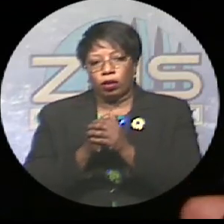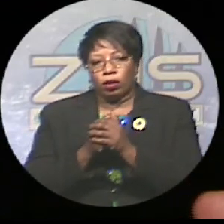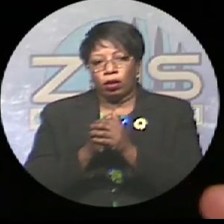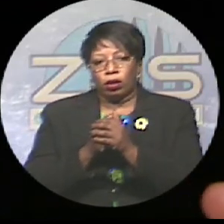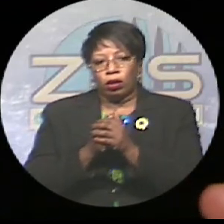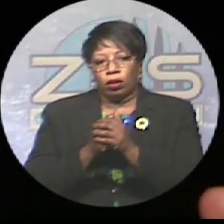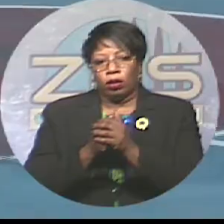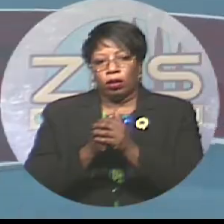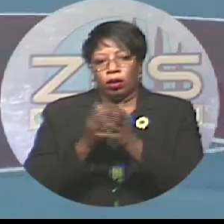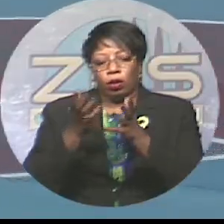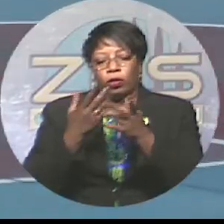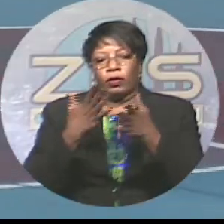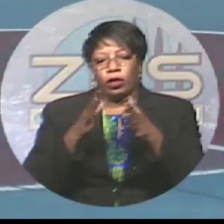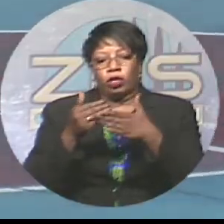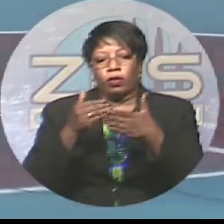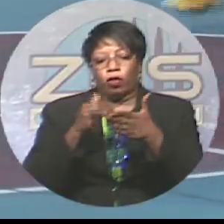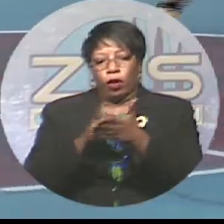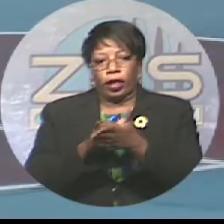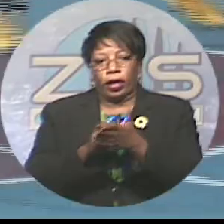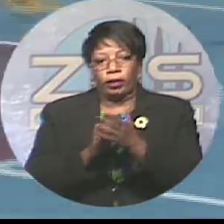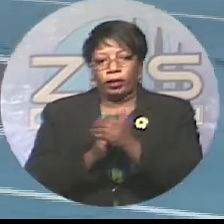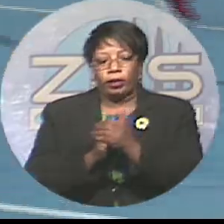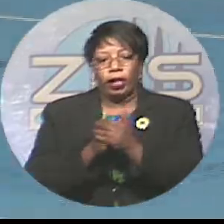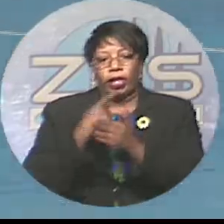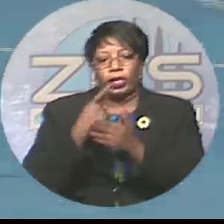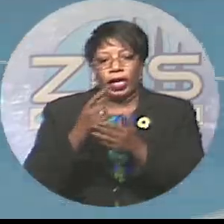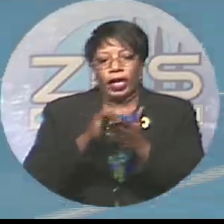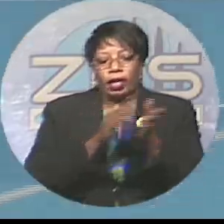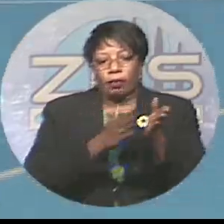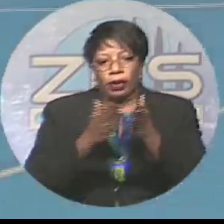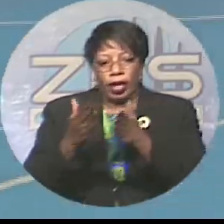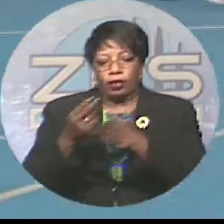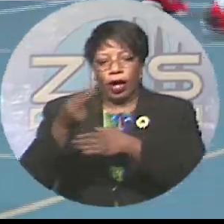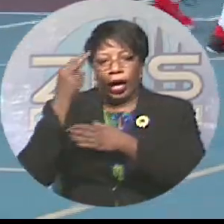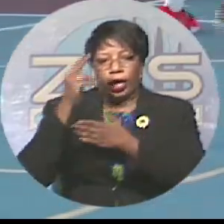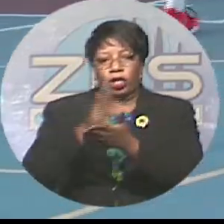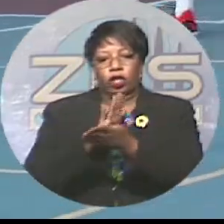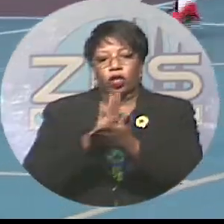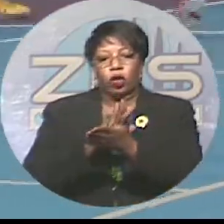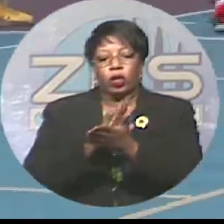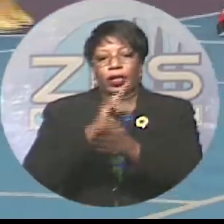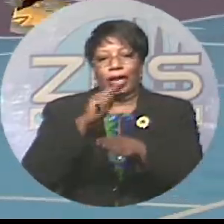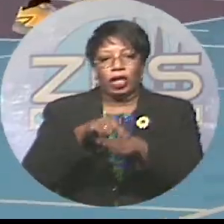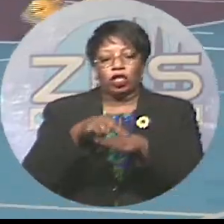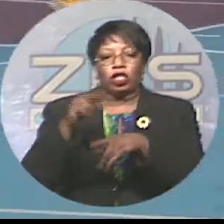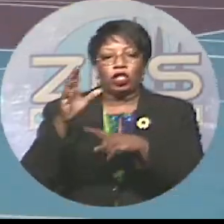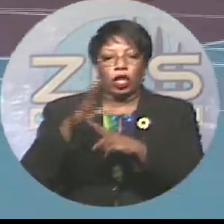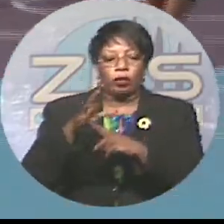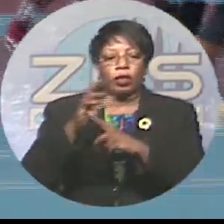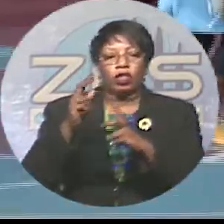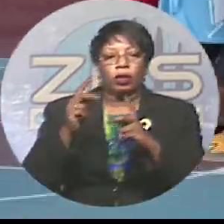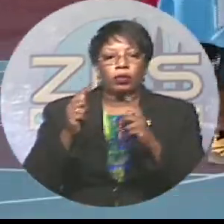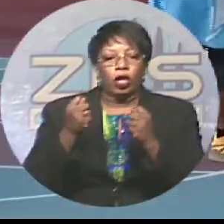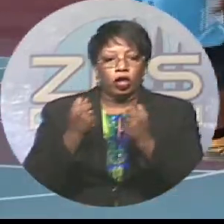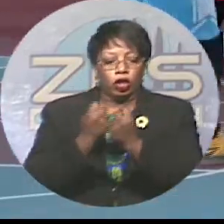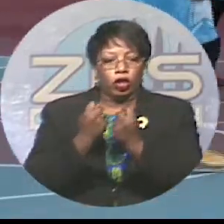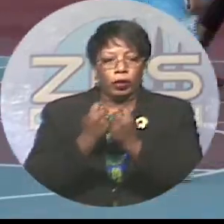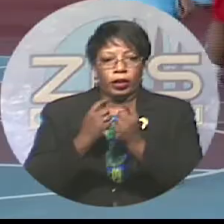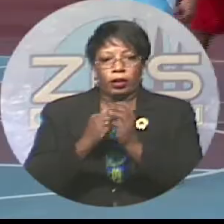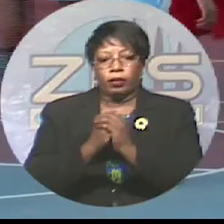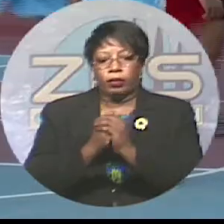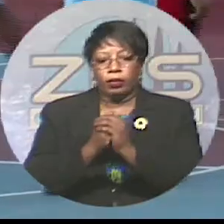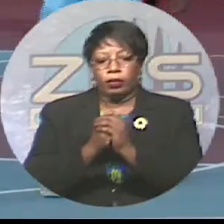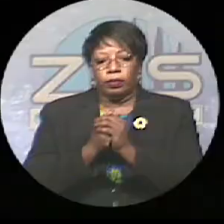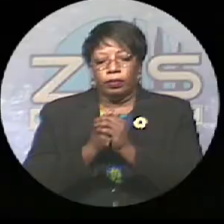and be completed before then. Horton also says plans are on tap for a high school basketball national championship tournament. We have the Hugh Campbell, which is